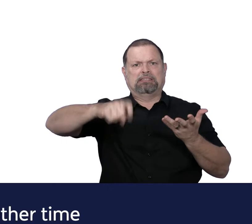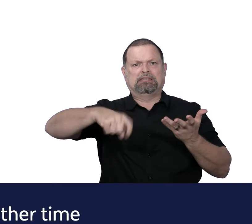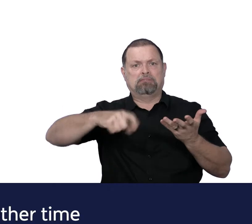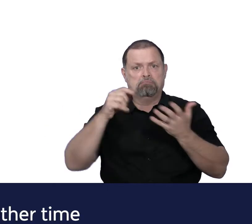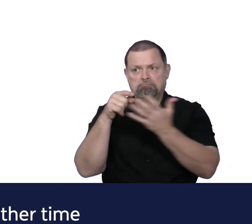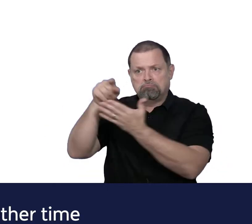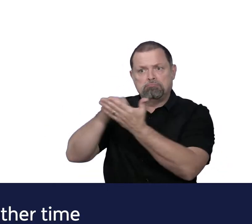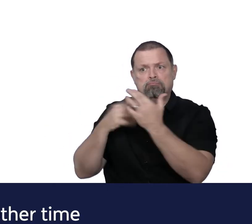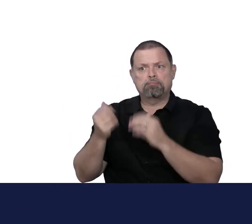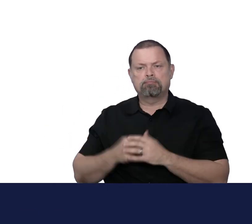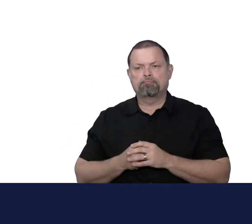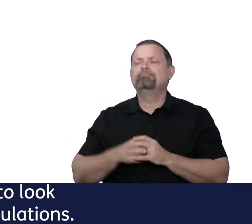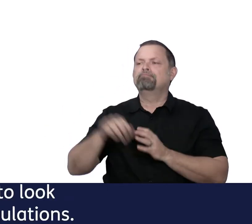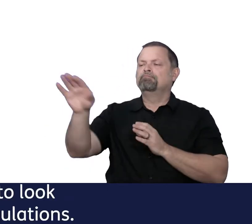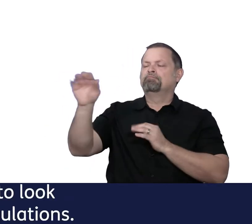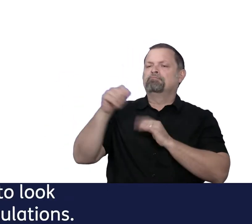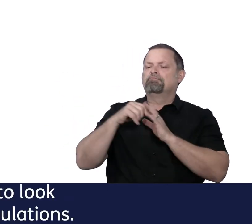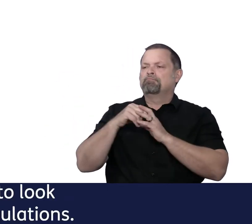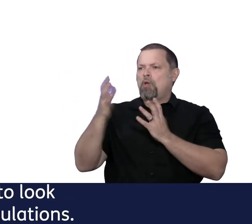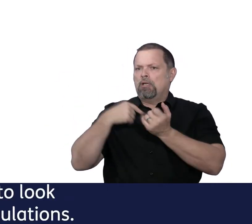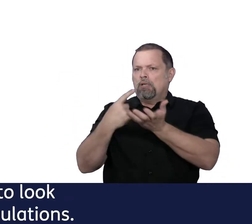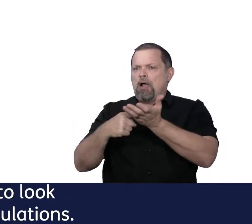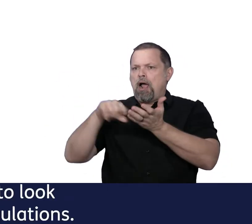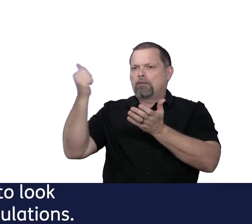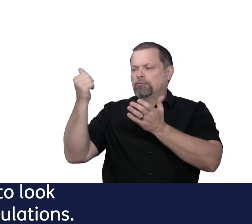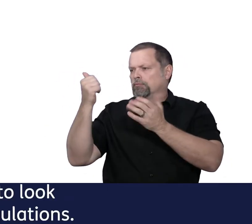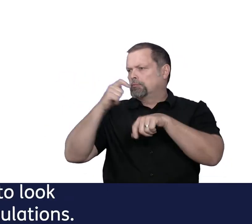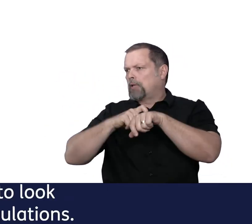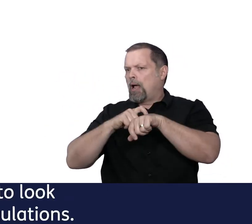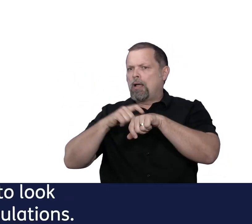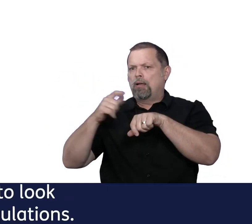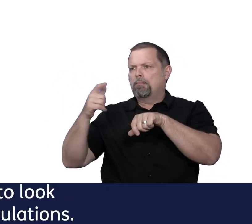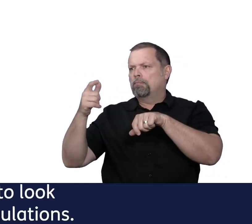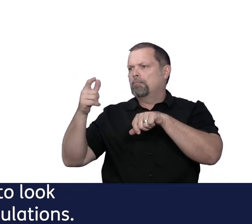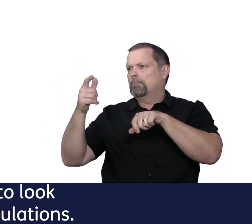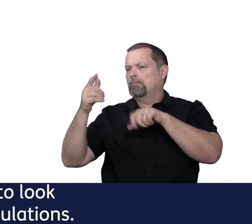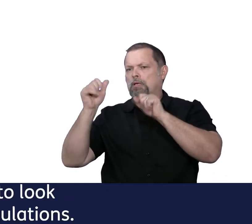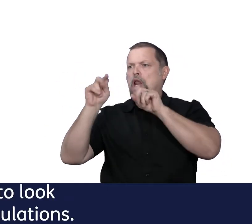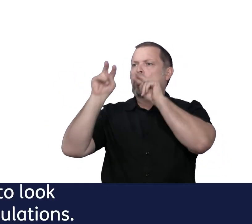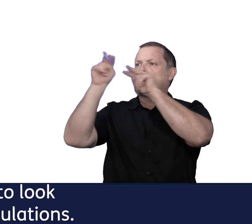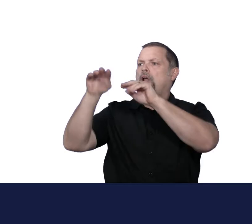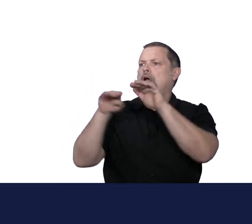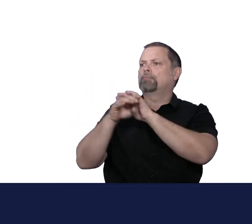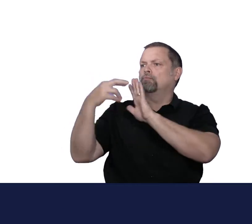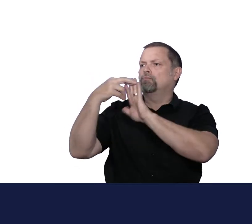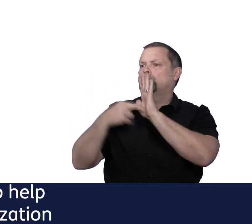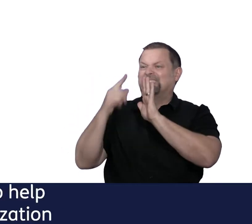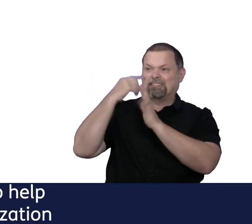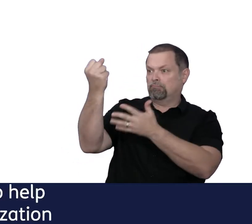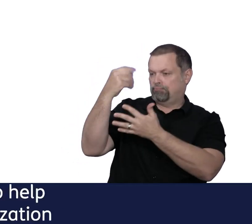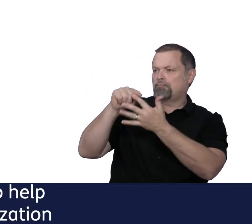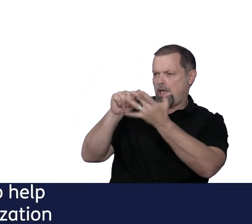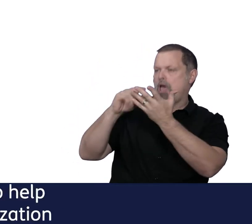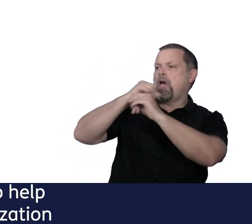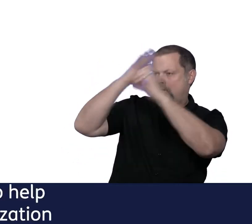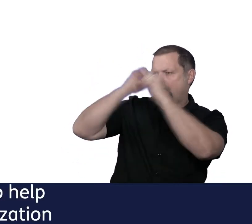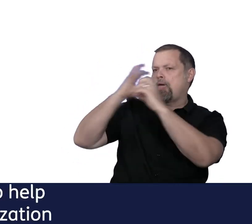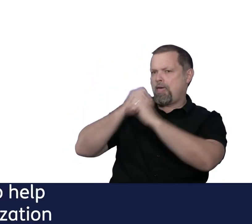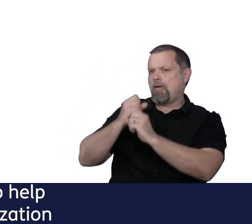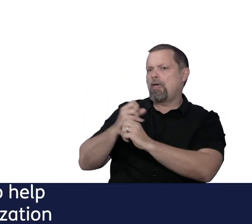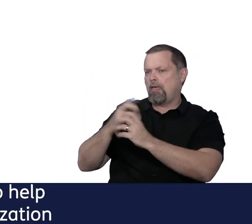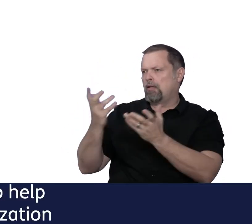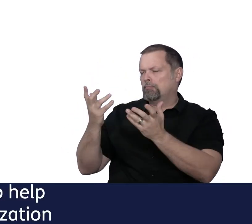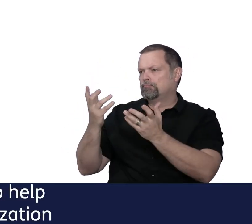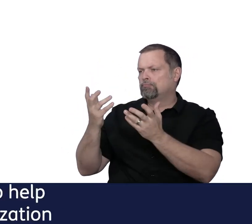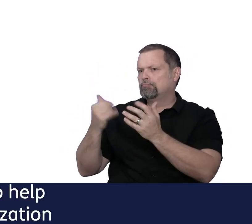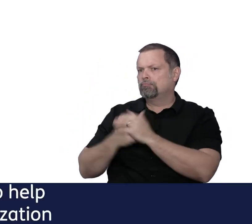about another time you might want to look at accessibility regulations. Say you want to help